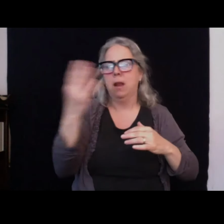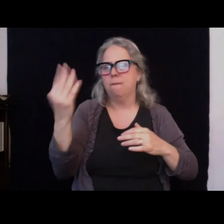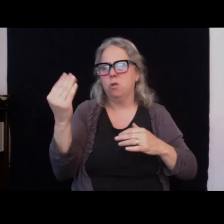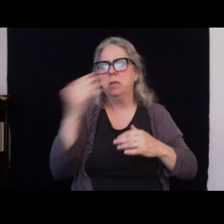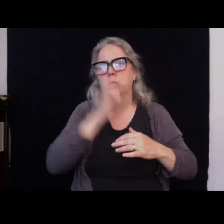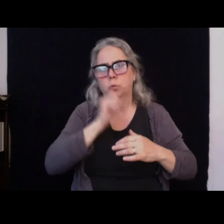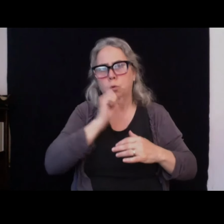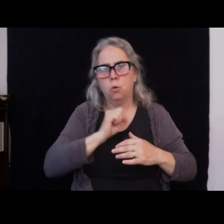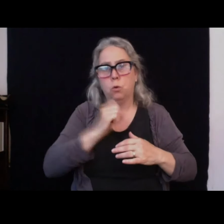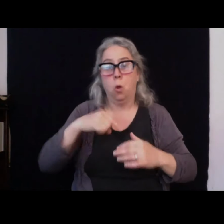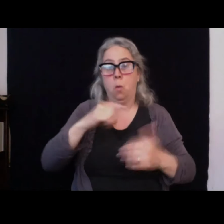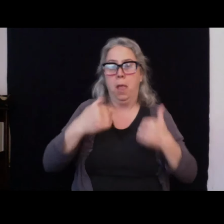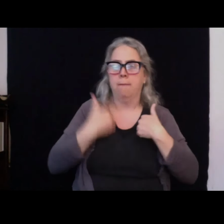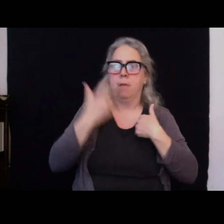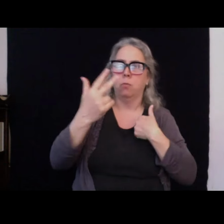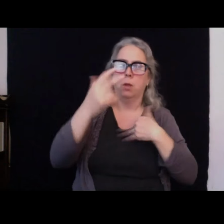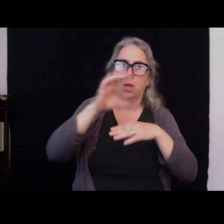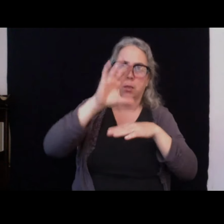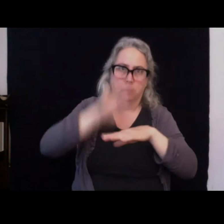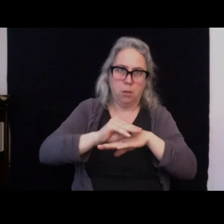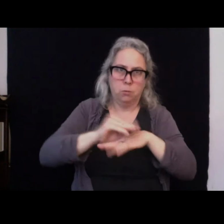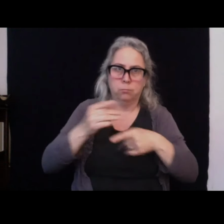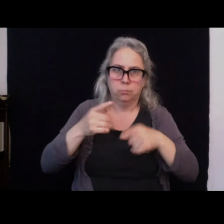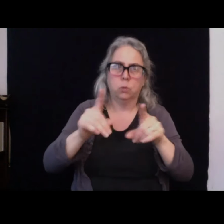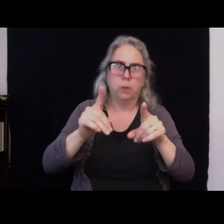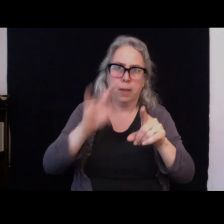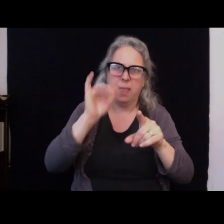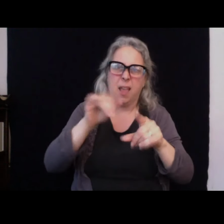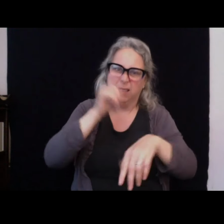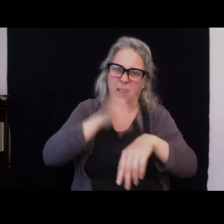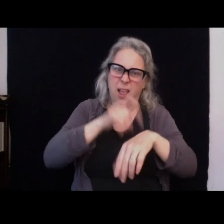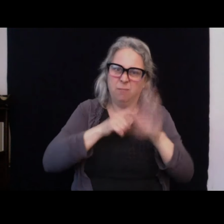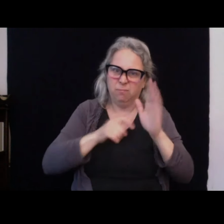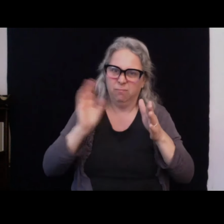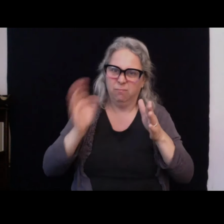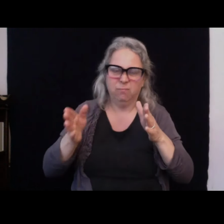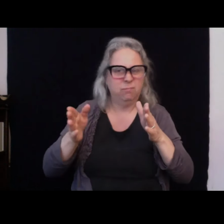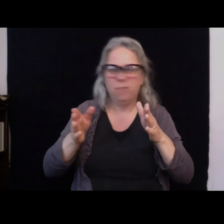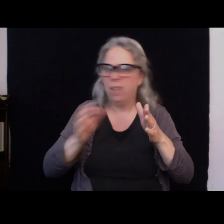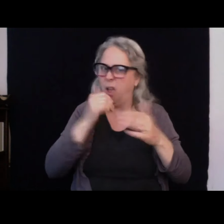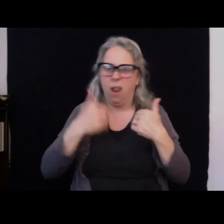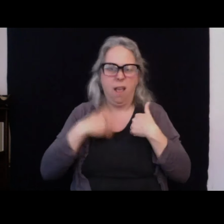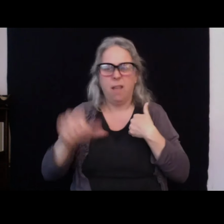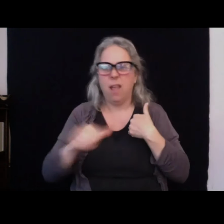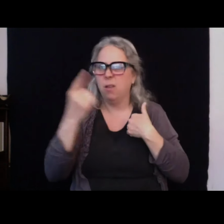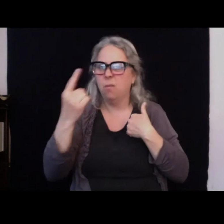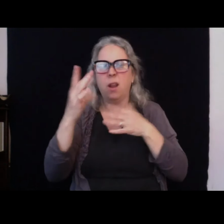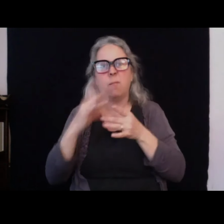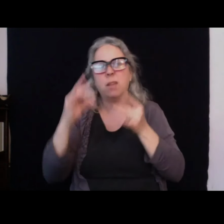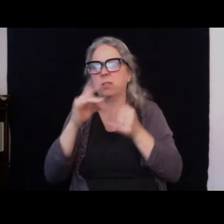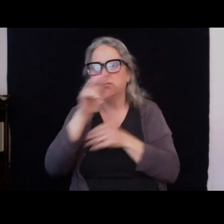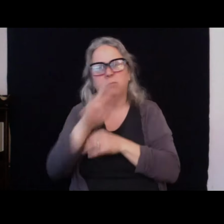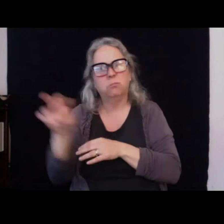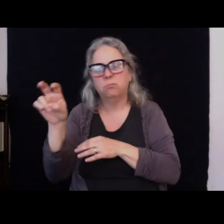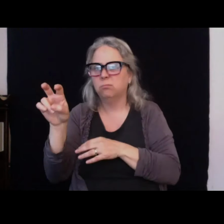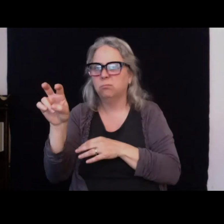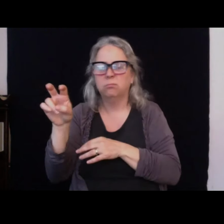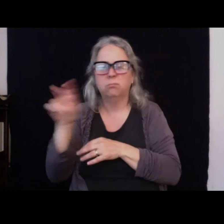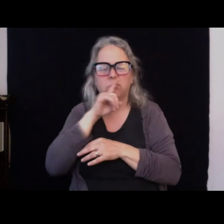have 3 case managers during this period and not have anyone mention transition